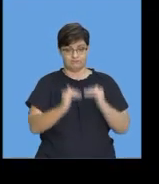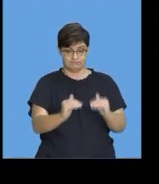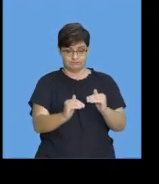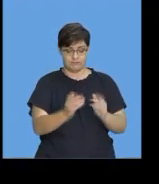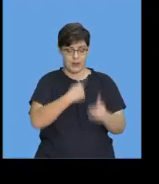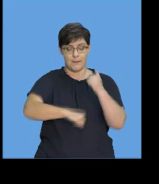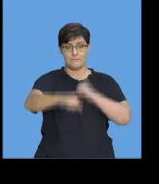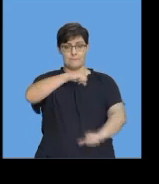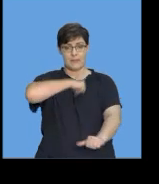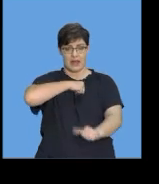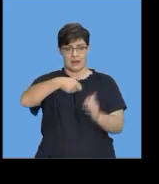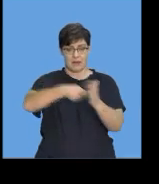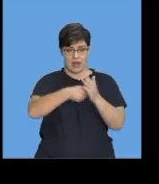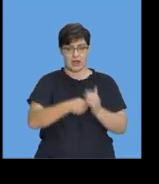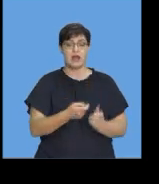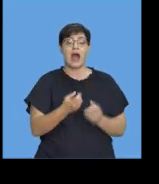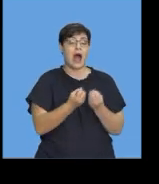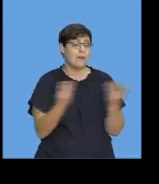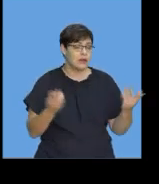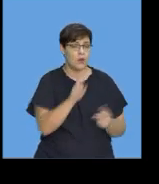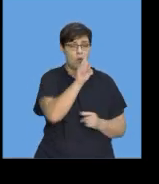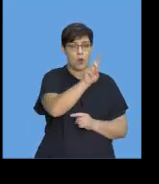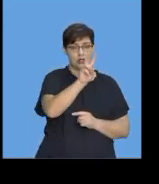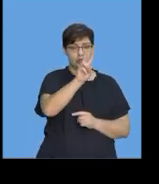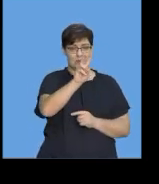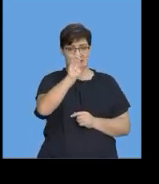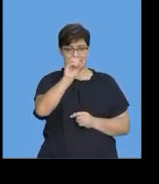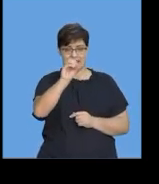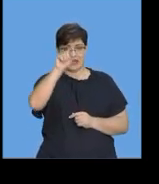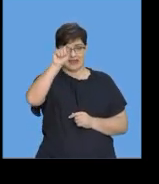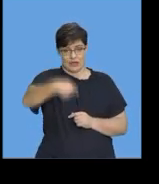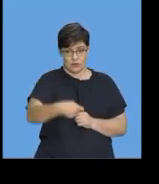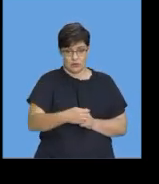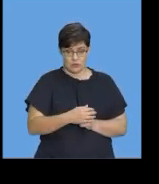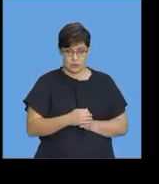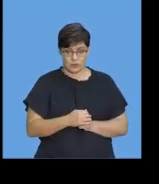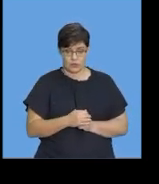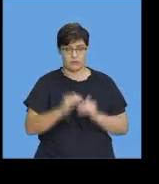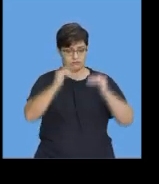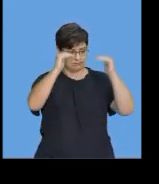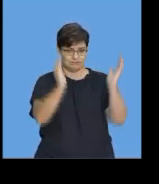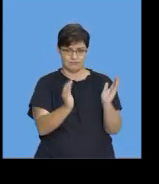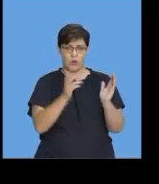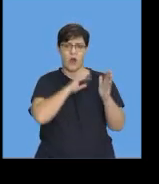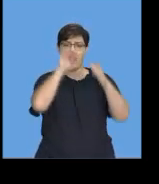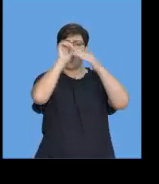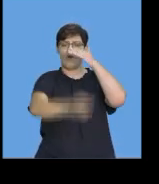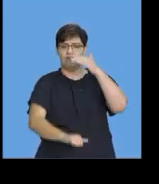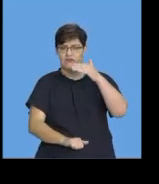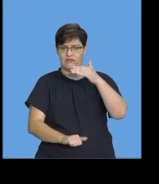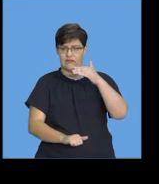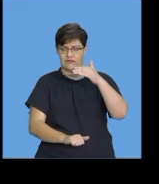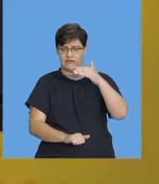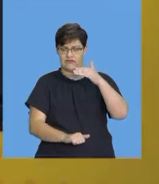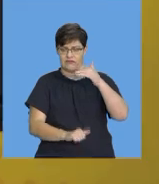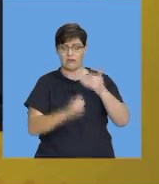repurchase. We repurchased 120,000. Notice in brackets, because obviously you're subtracting.